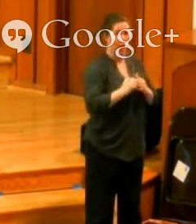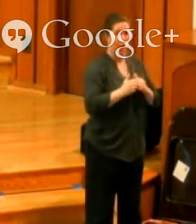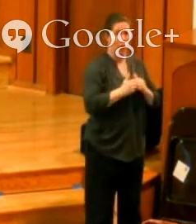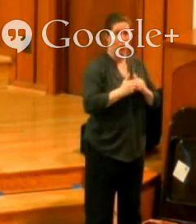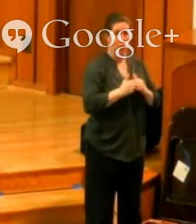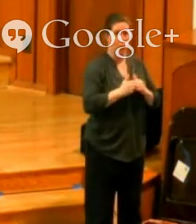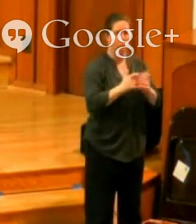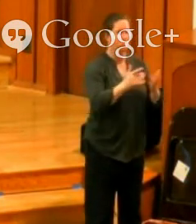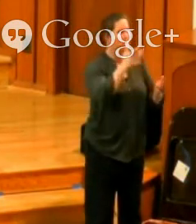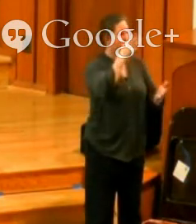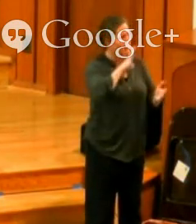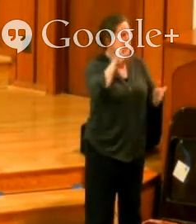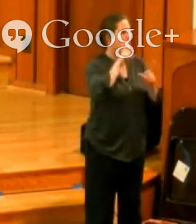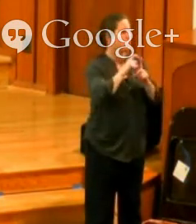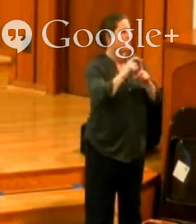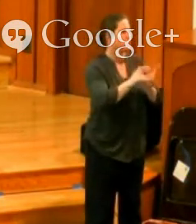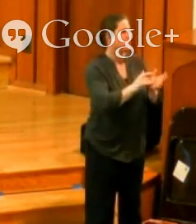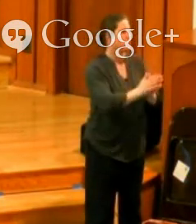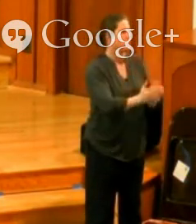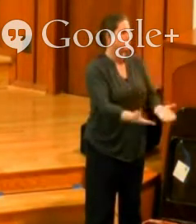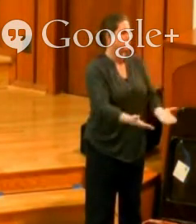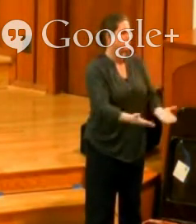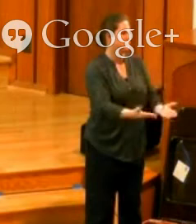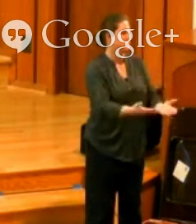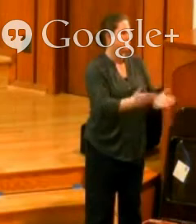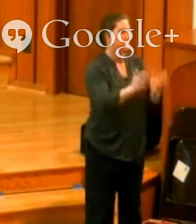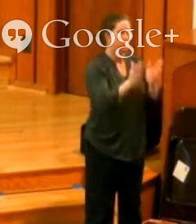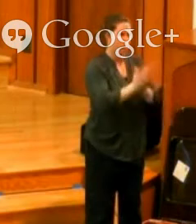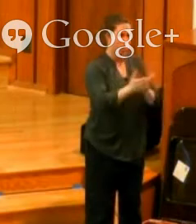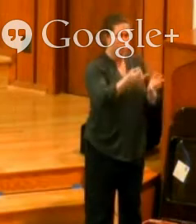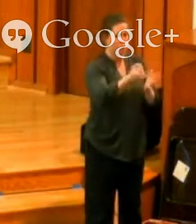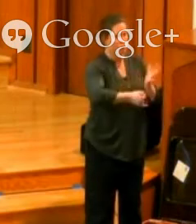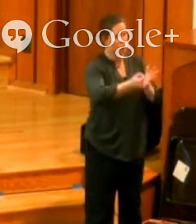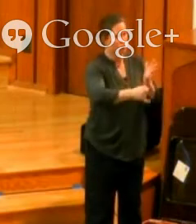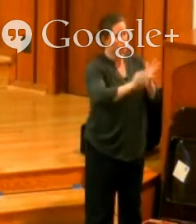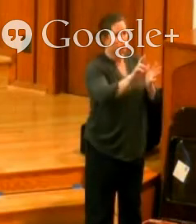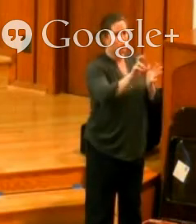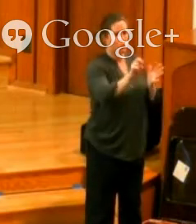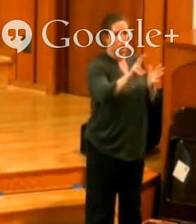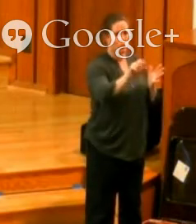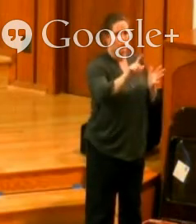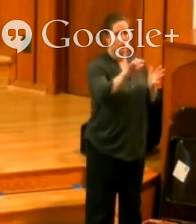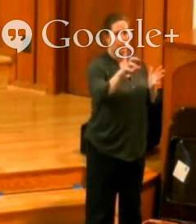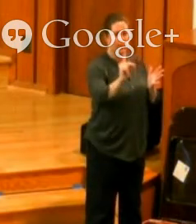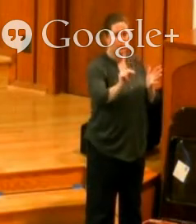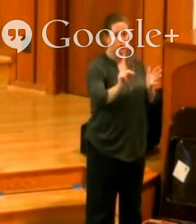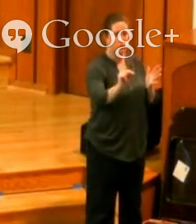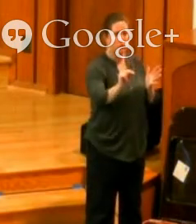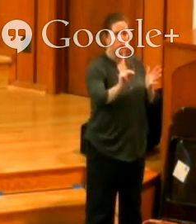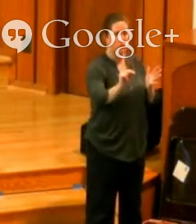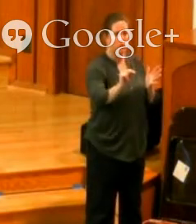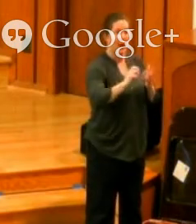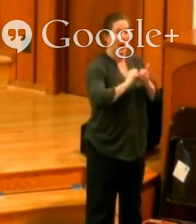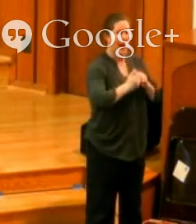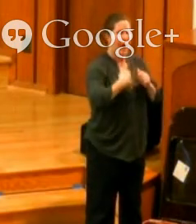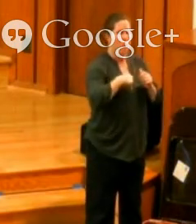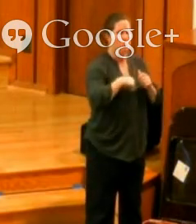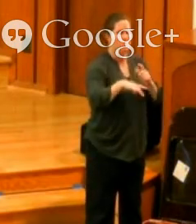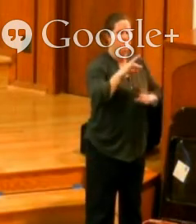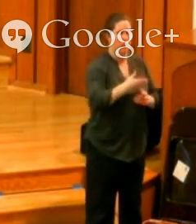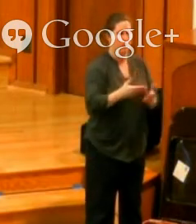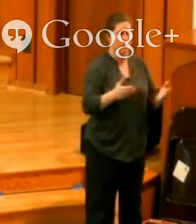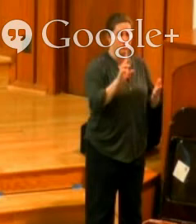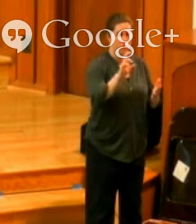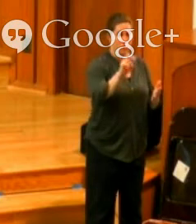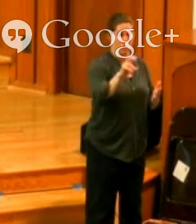word, friends? Absolutely. So the book of Revelation actually reveals how we can find some of these things. It says Revelation